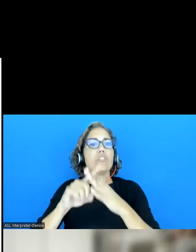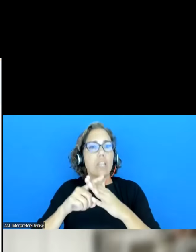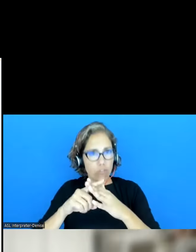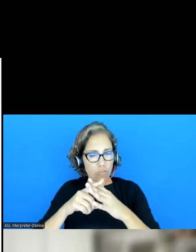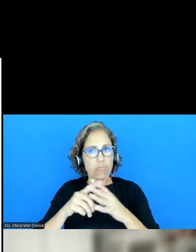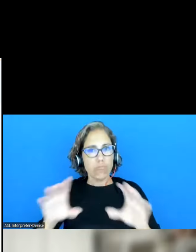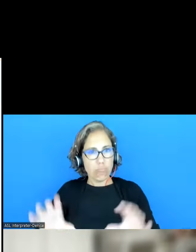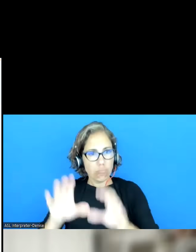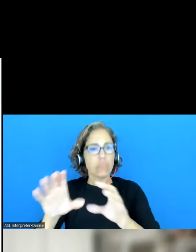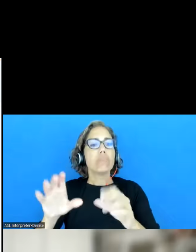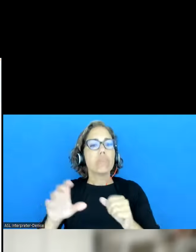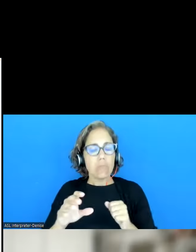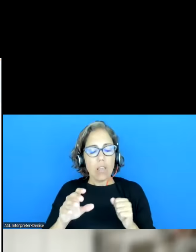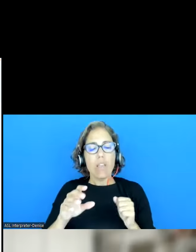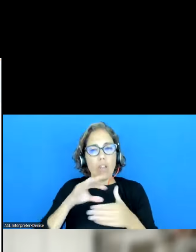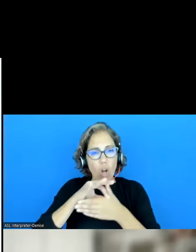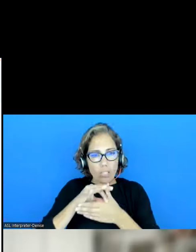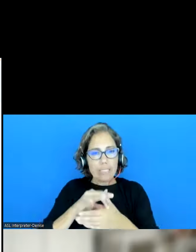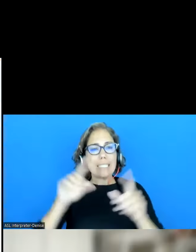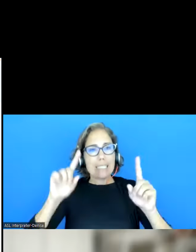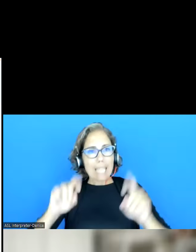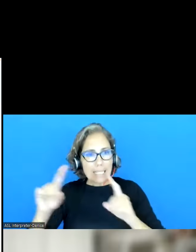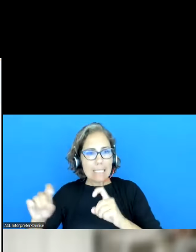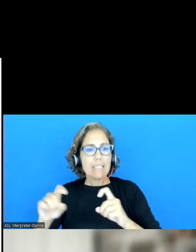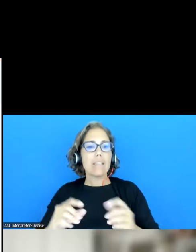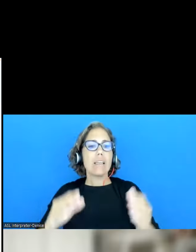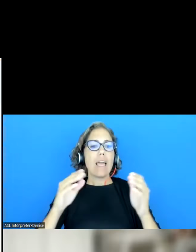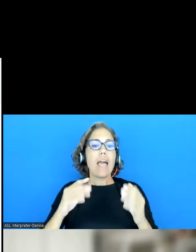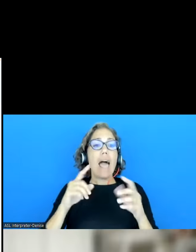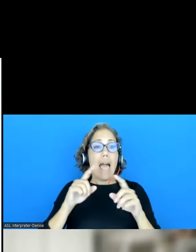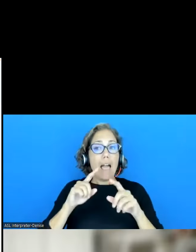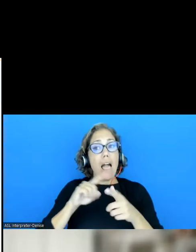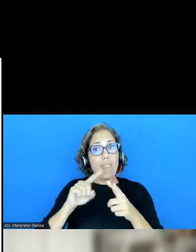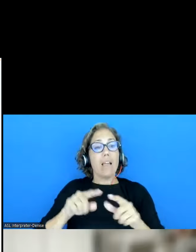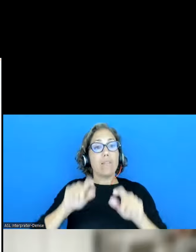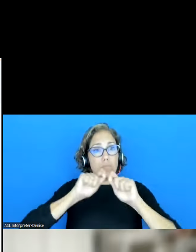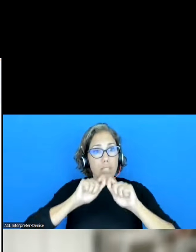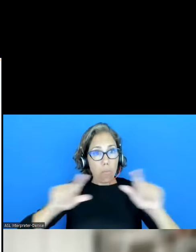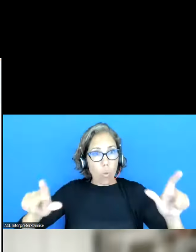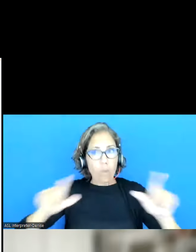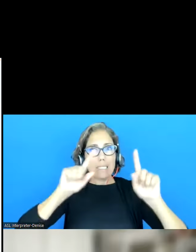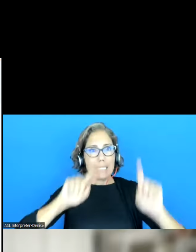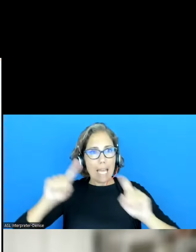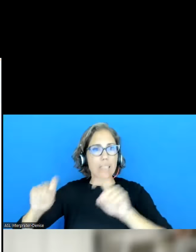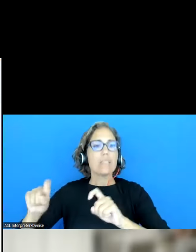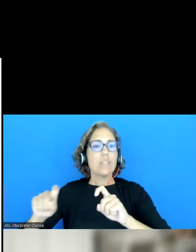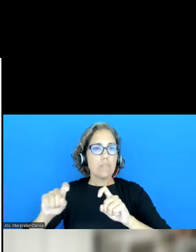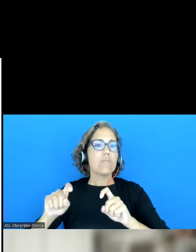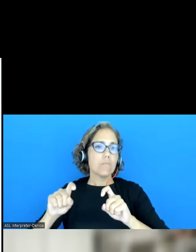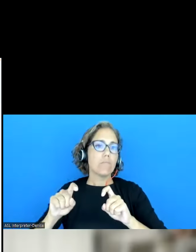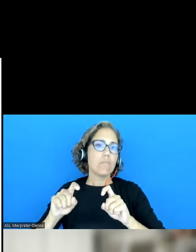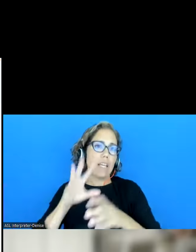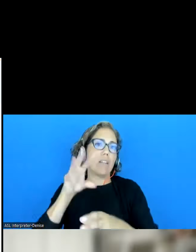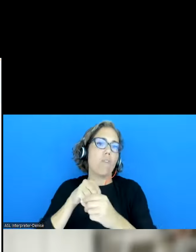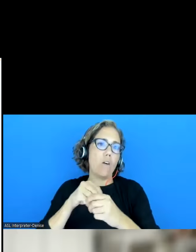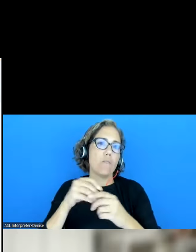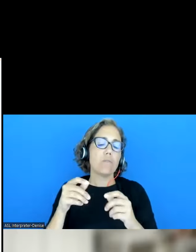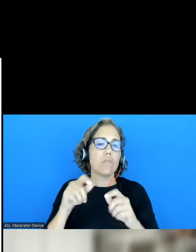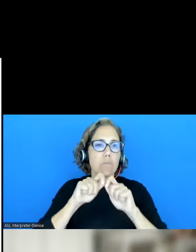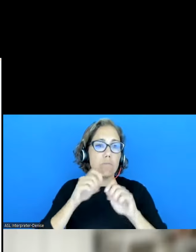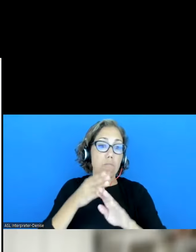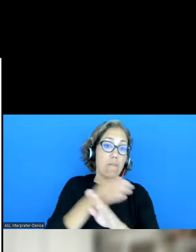the content and testing the features, and then the deployment and all the tests that are happening around the deployment, before